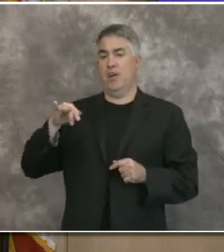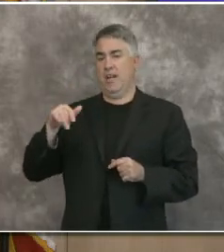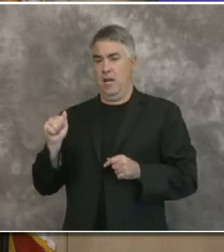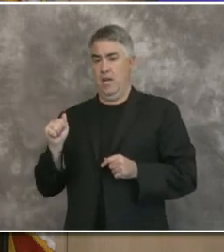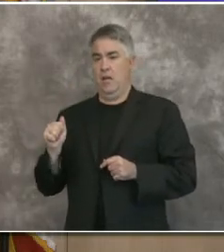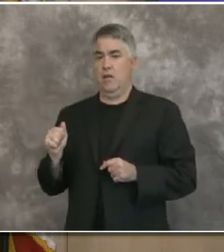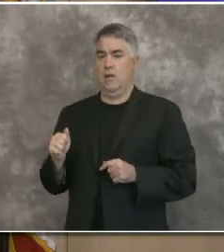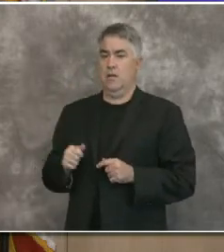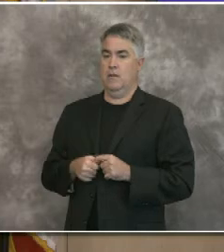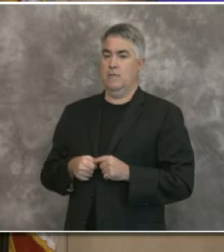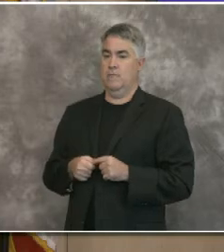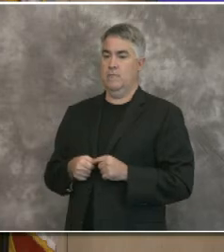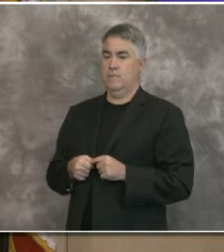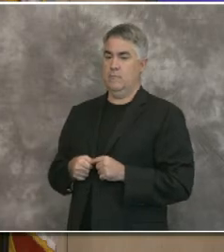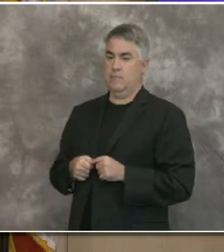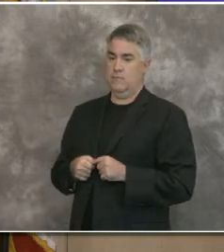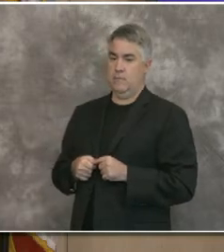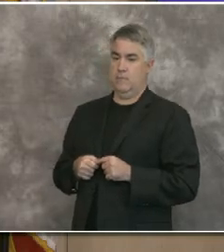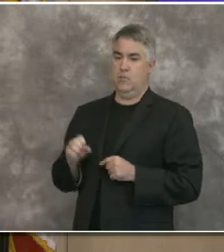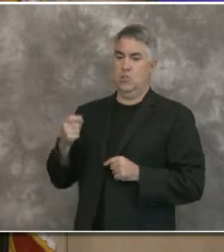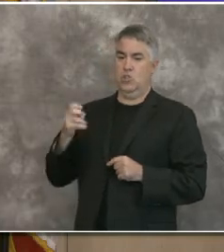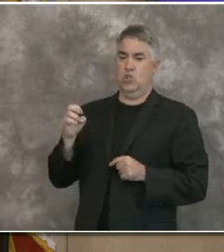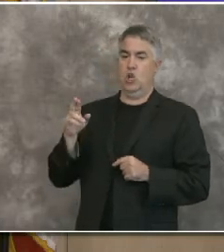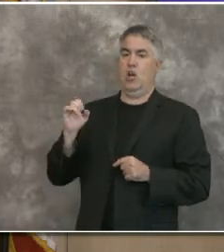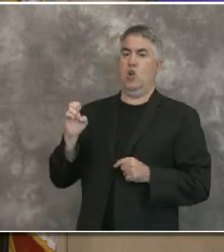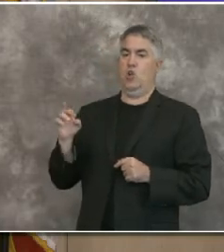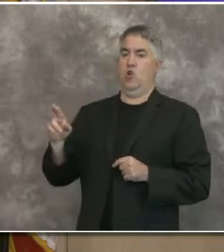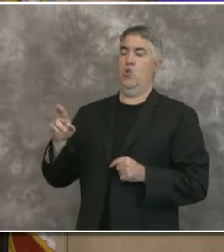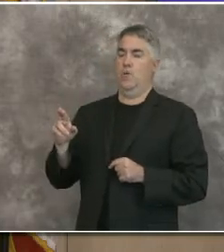And Shalina, you can come back on for the next topic.